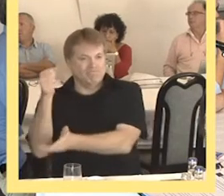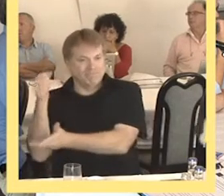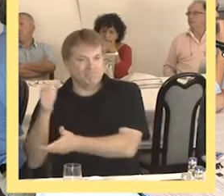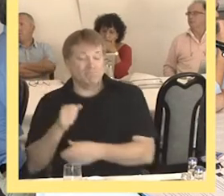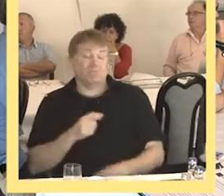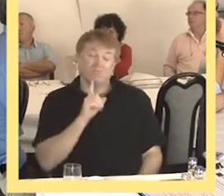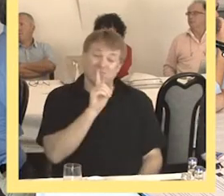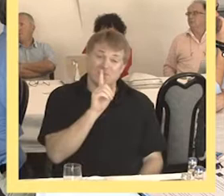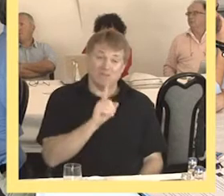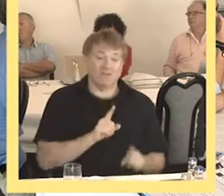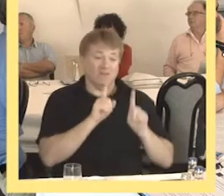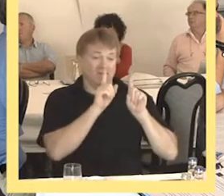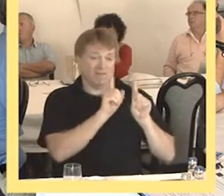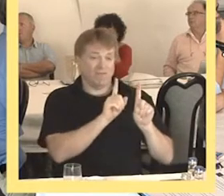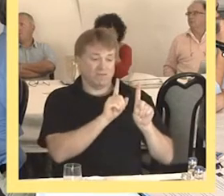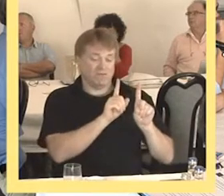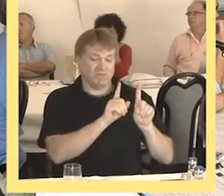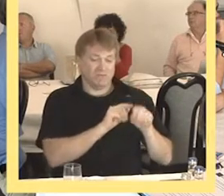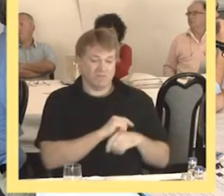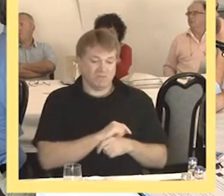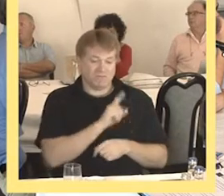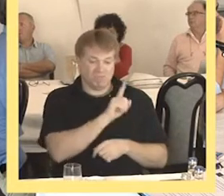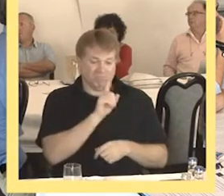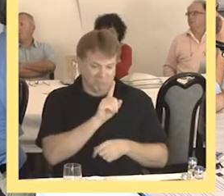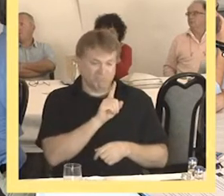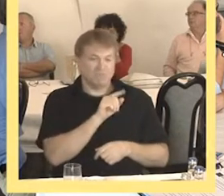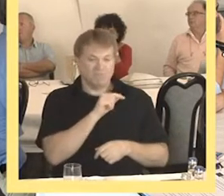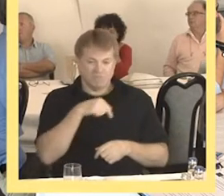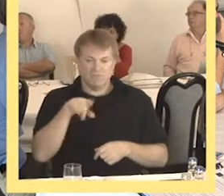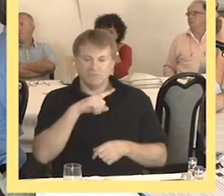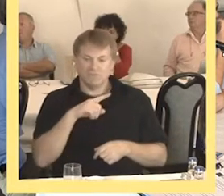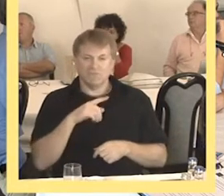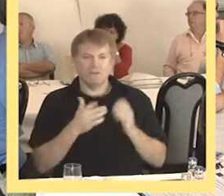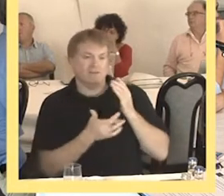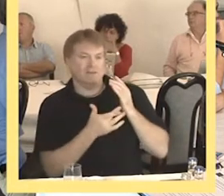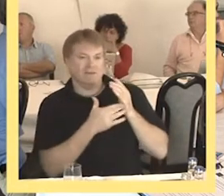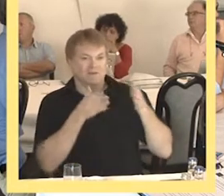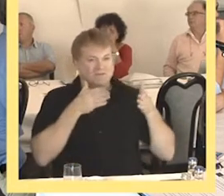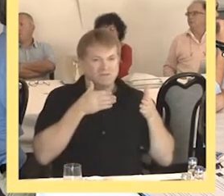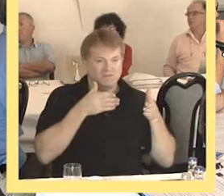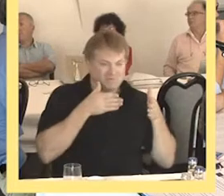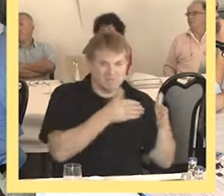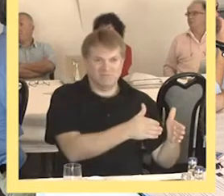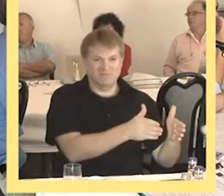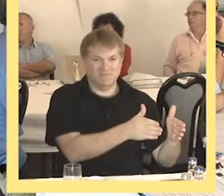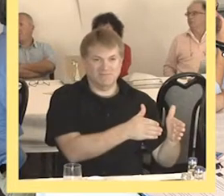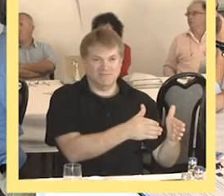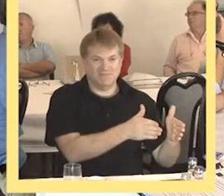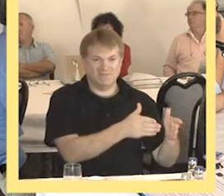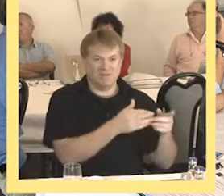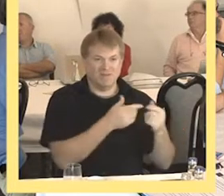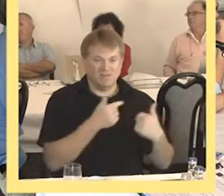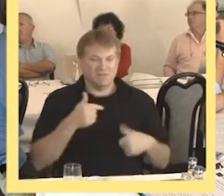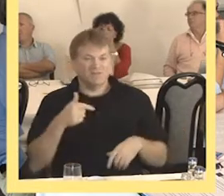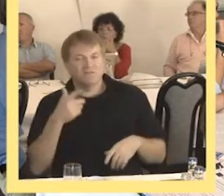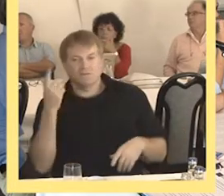of the projects are actually focused on technical approaches. That means, how do we